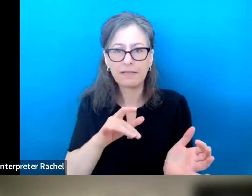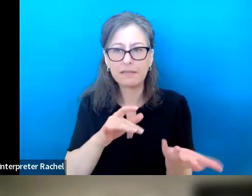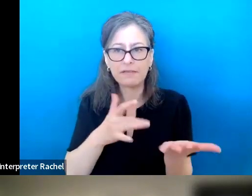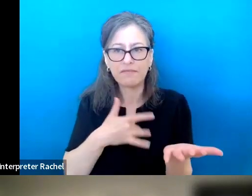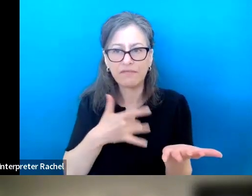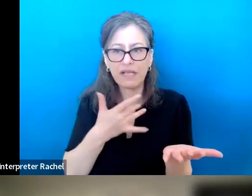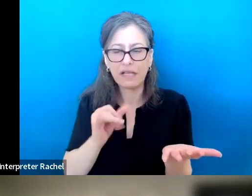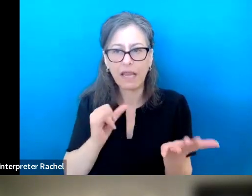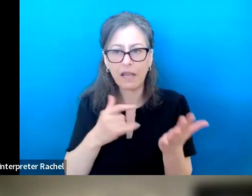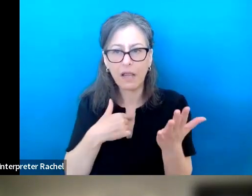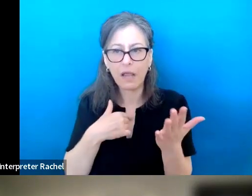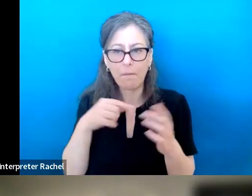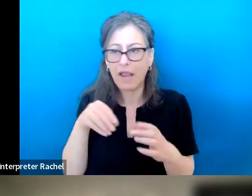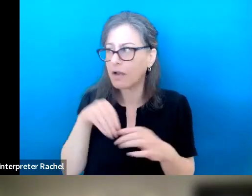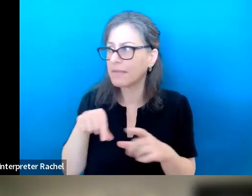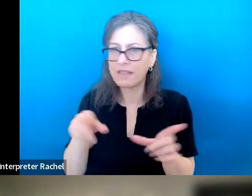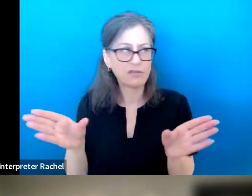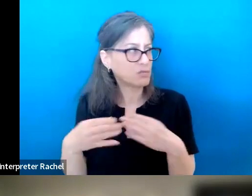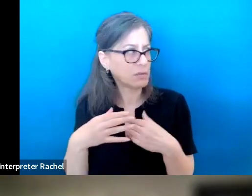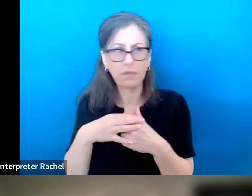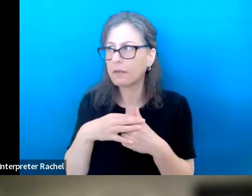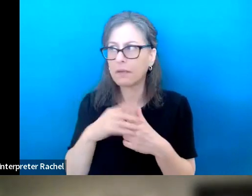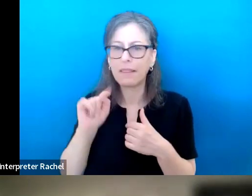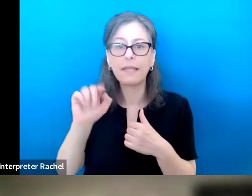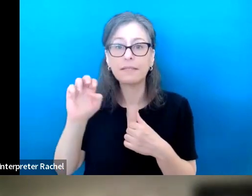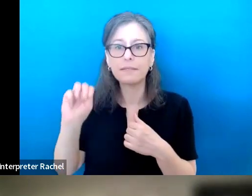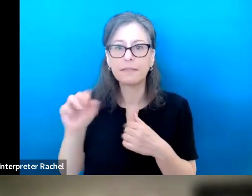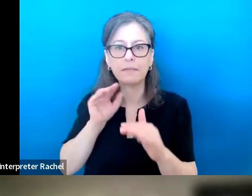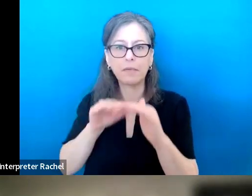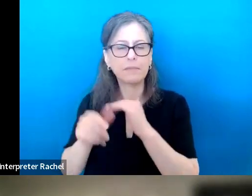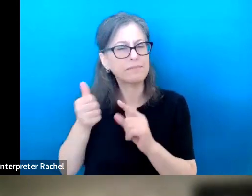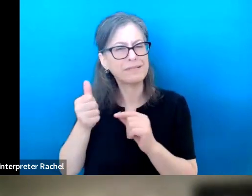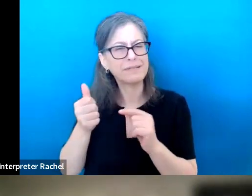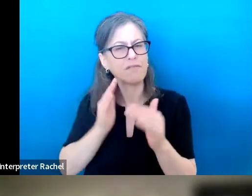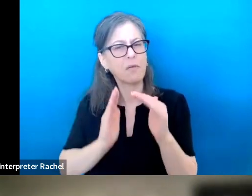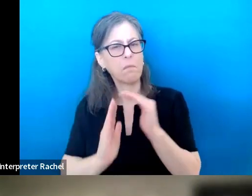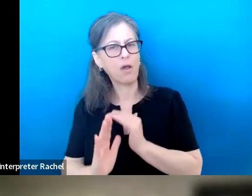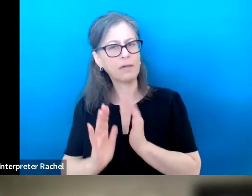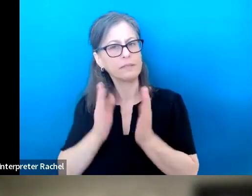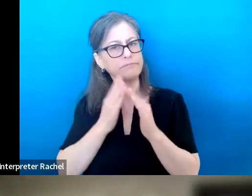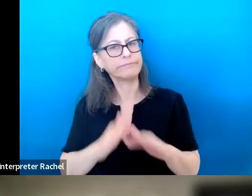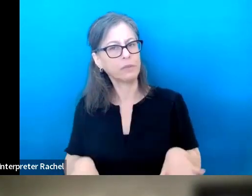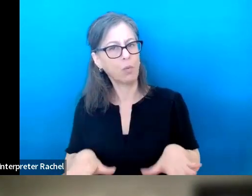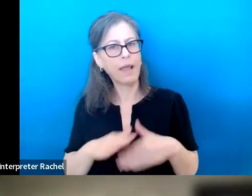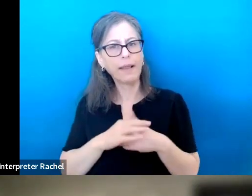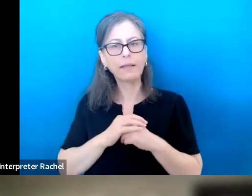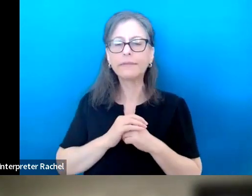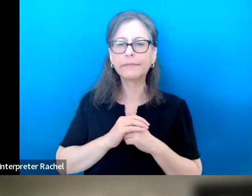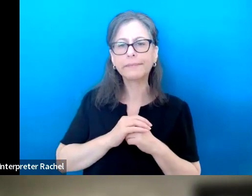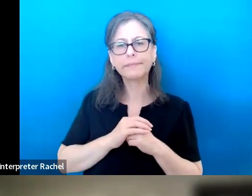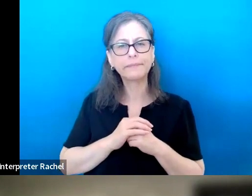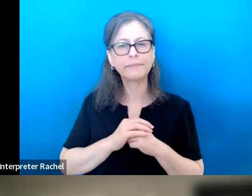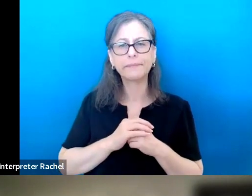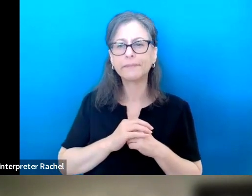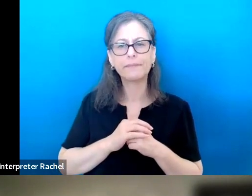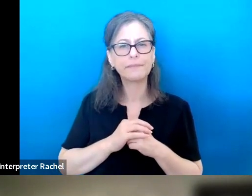God. And of course, then Tim comes in and he's so modest and discreet. So it was